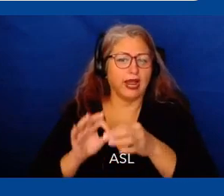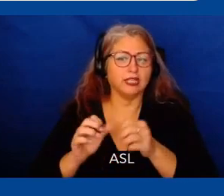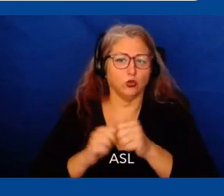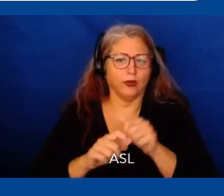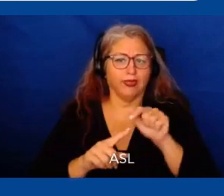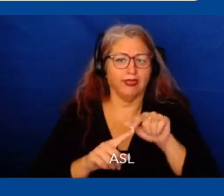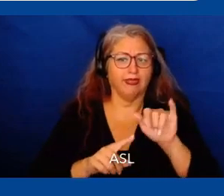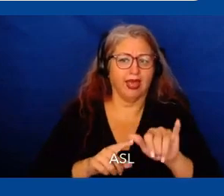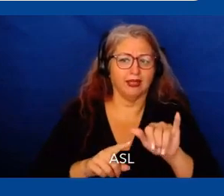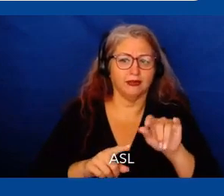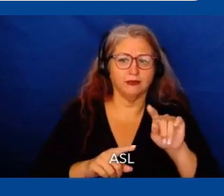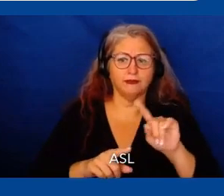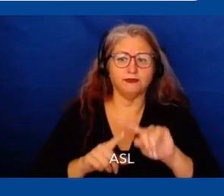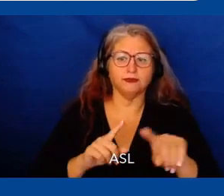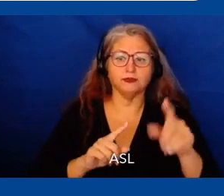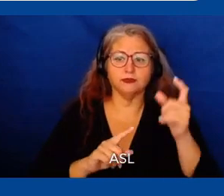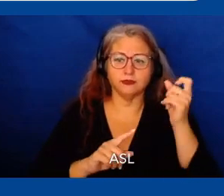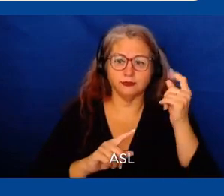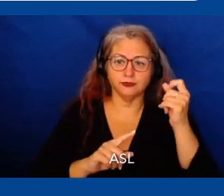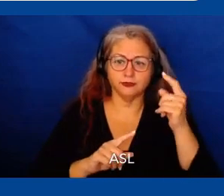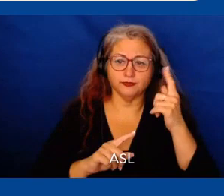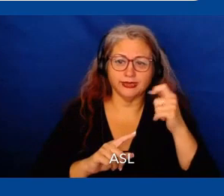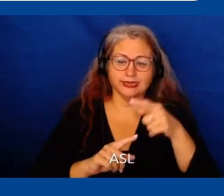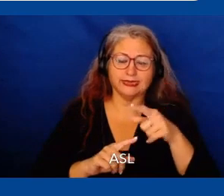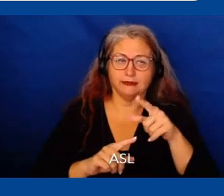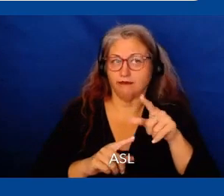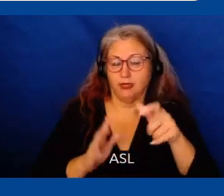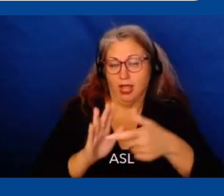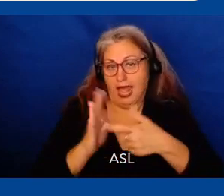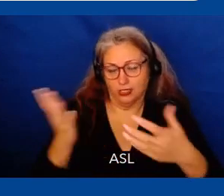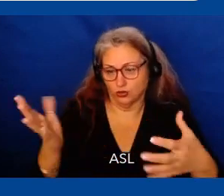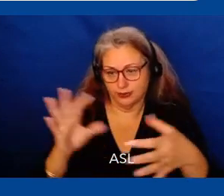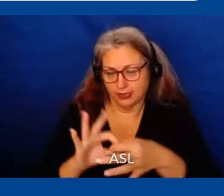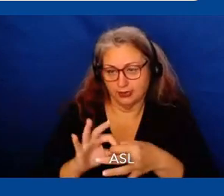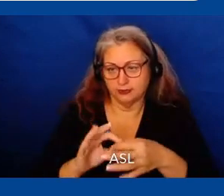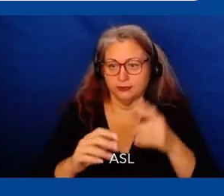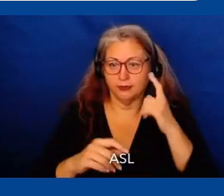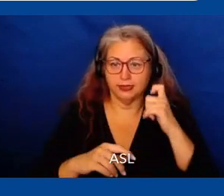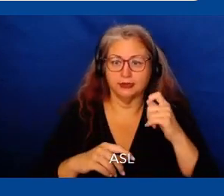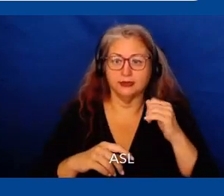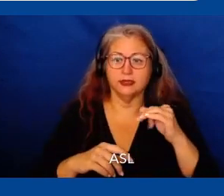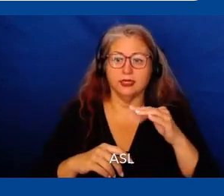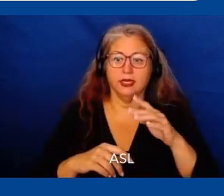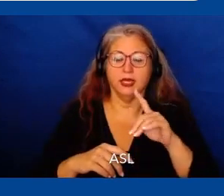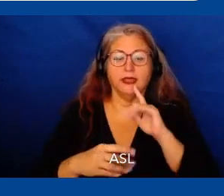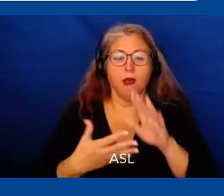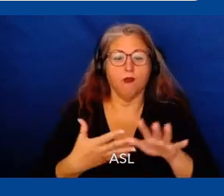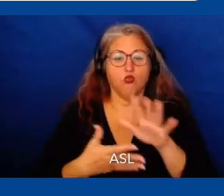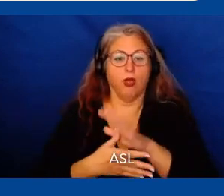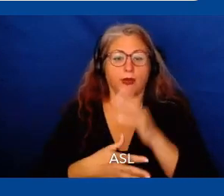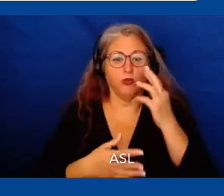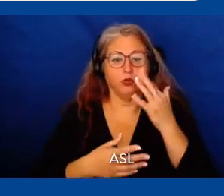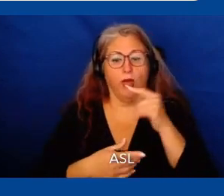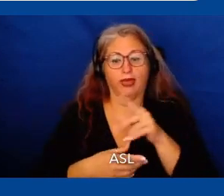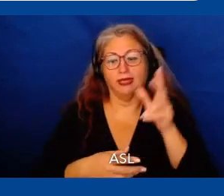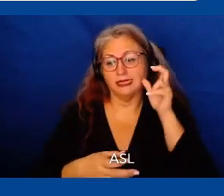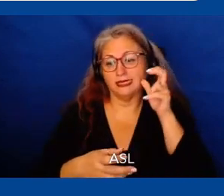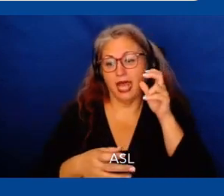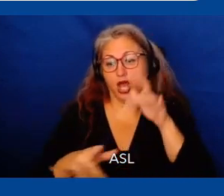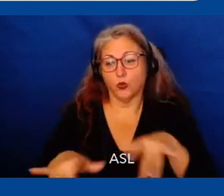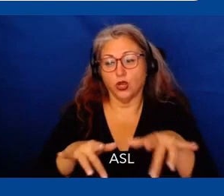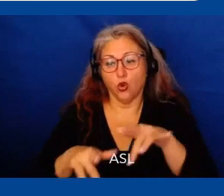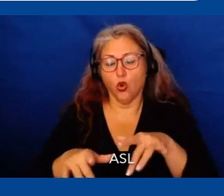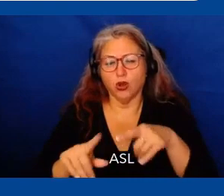that, just, because it has to be. Because primary reason that sound recordings were being made